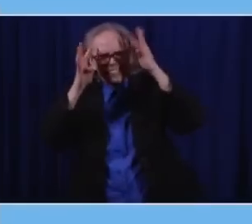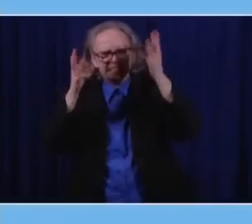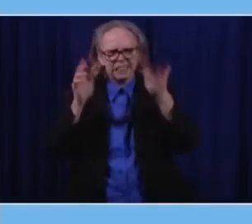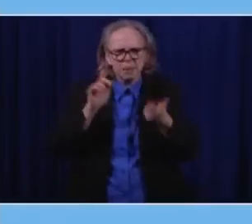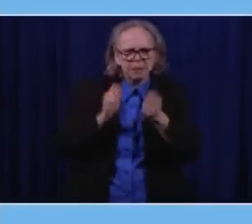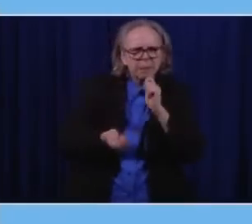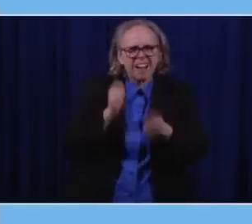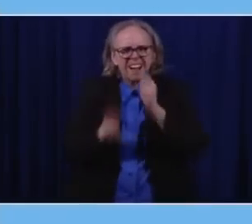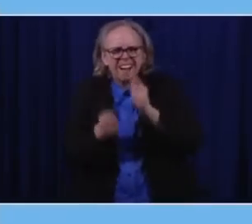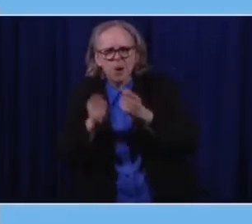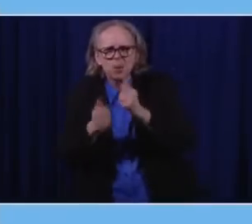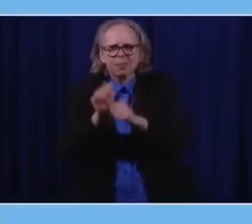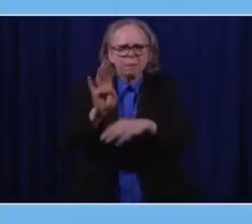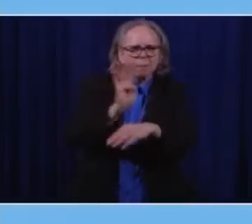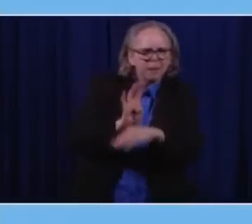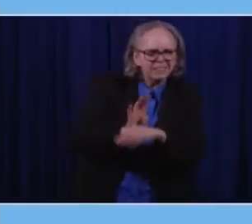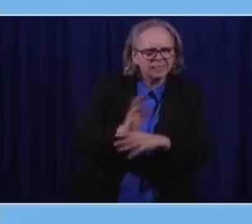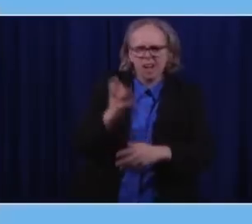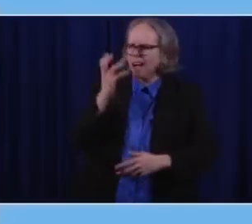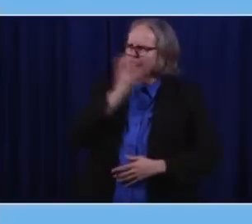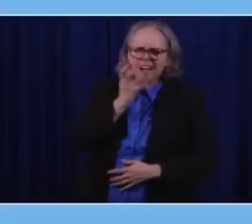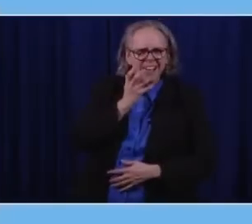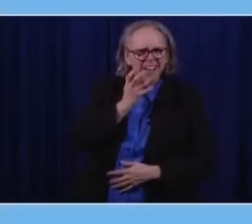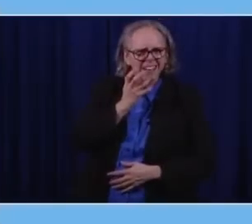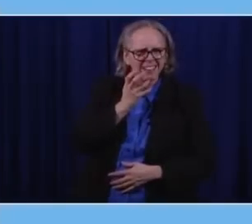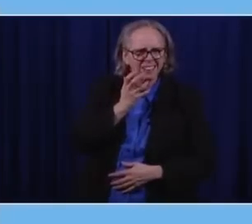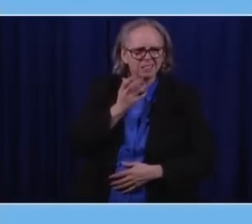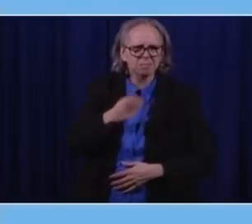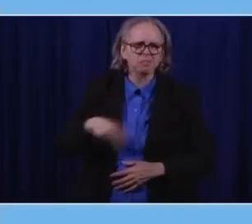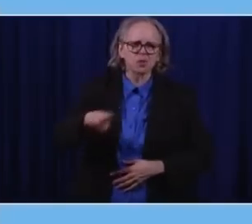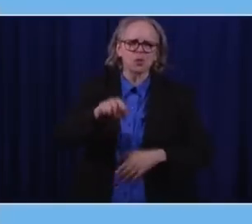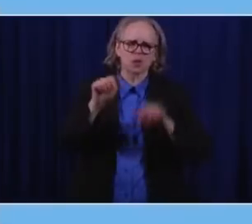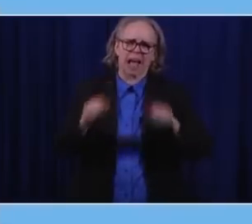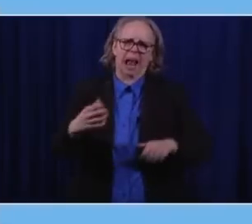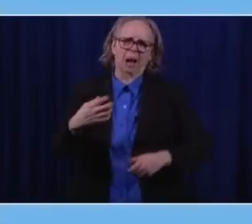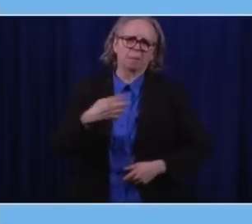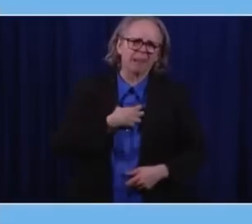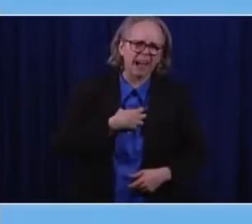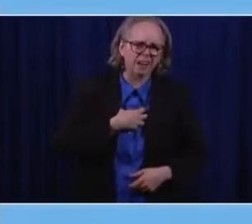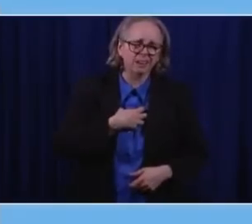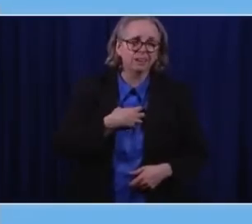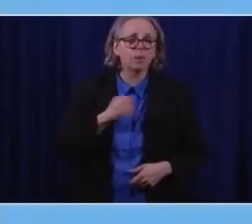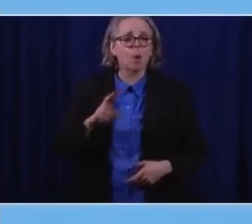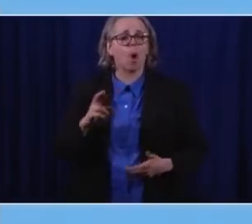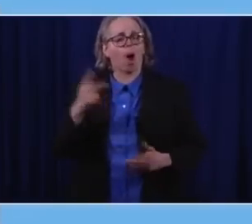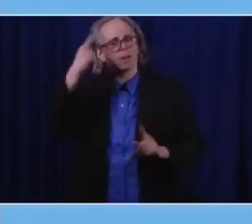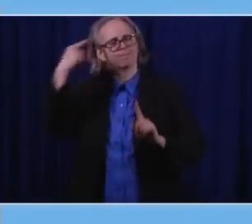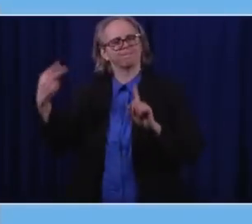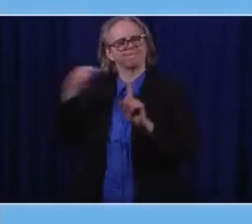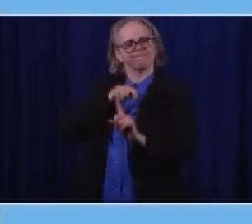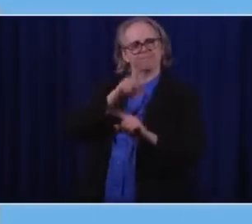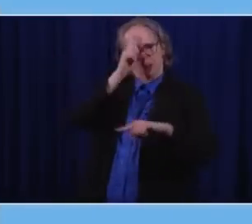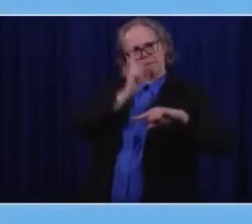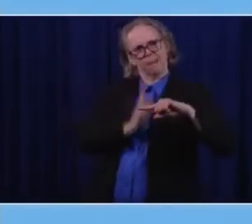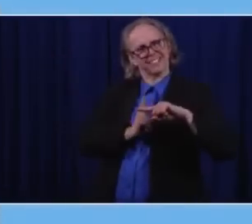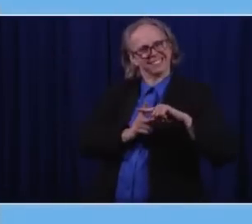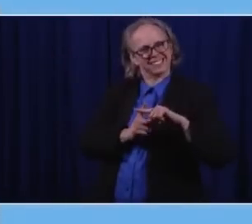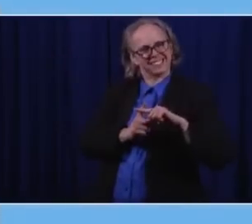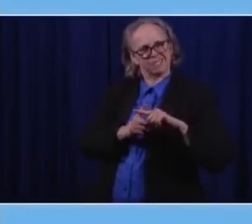complain, or you can take a positive stance. And you can say, you know what, we're gonna build from this. We're